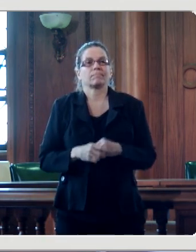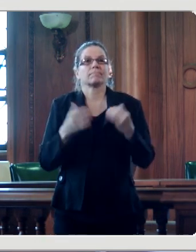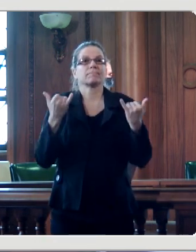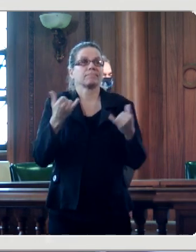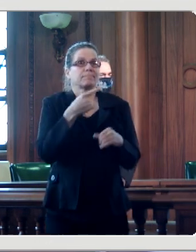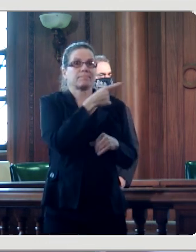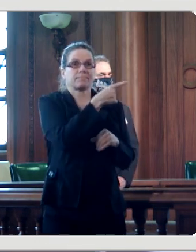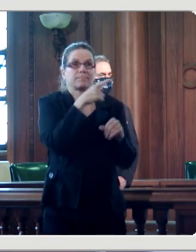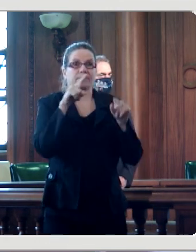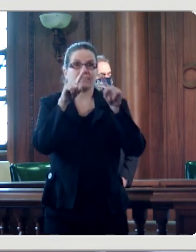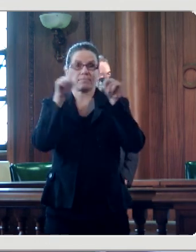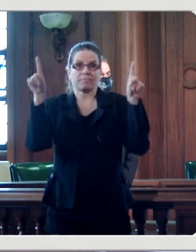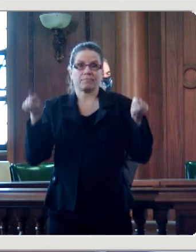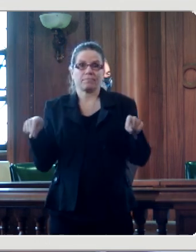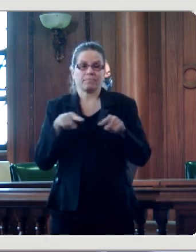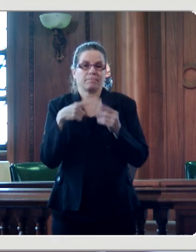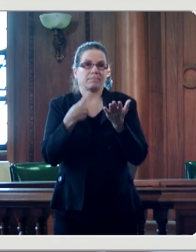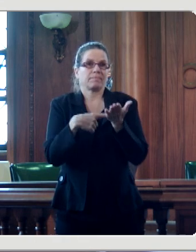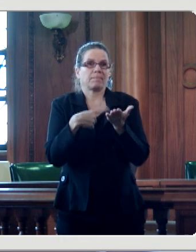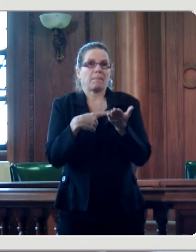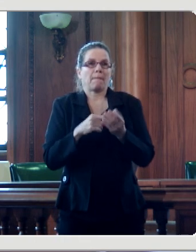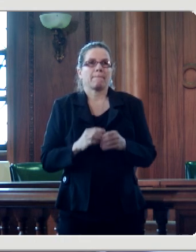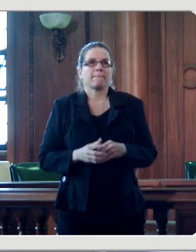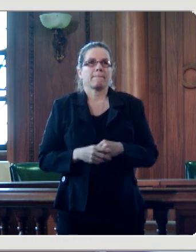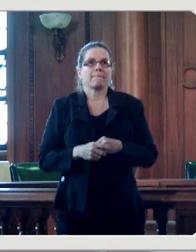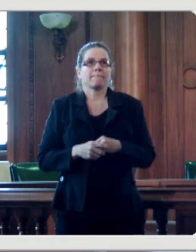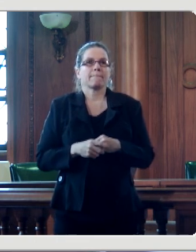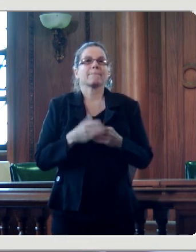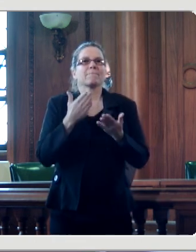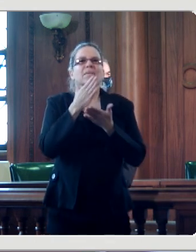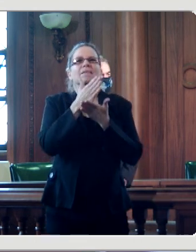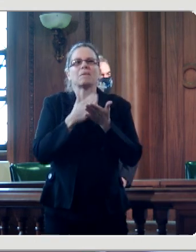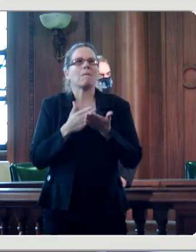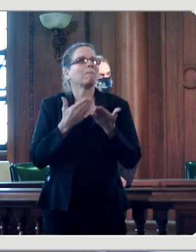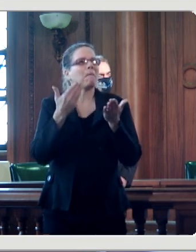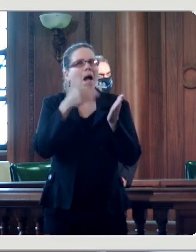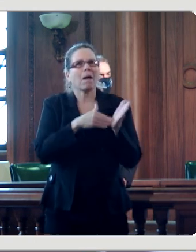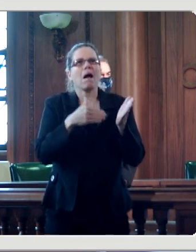heard much of it, but there are